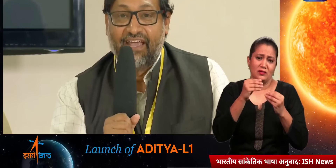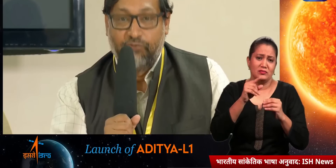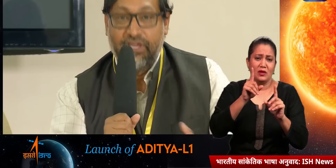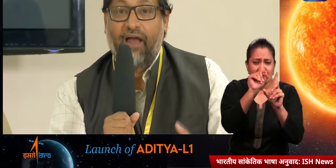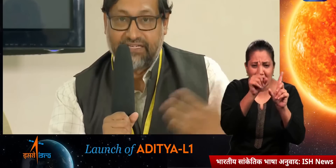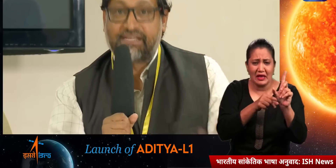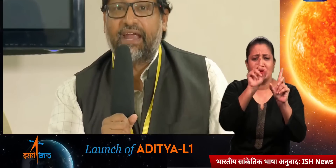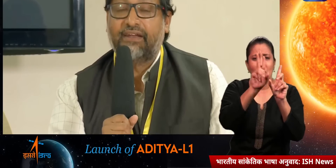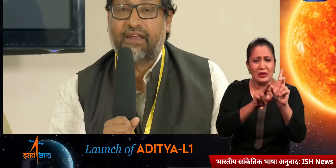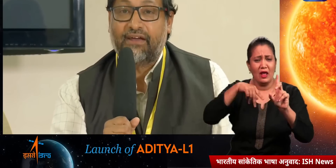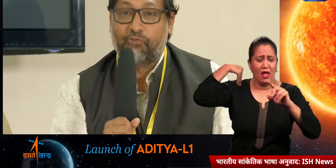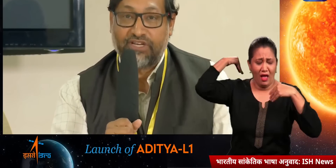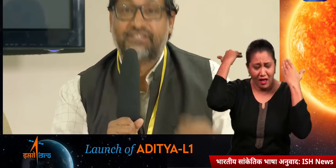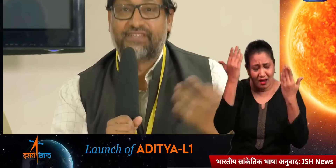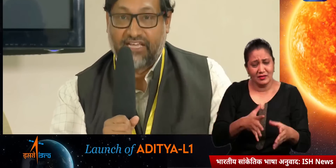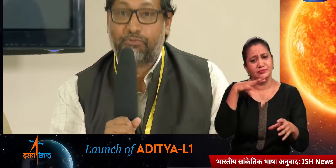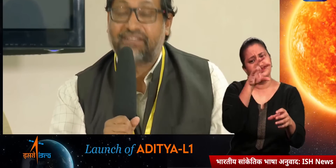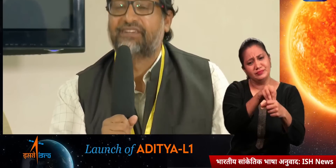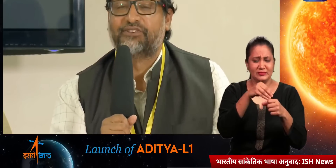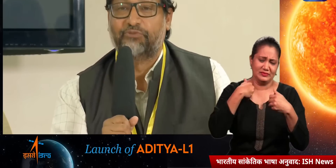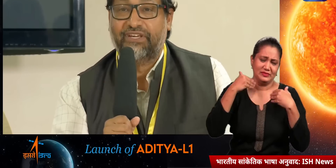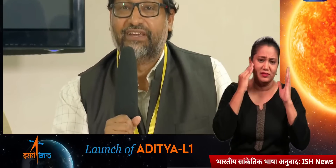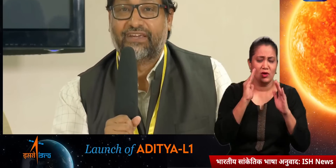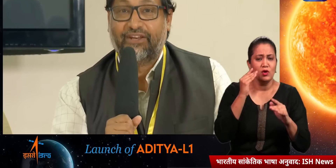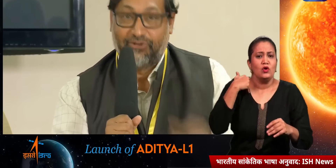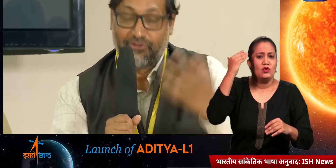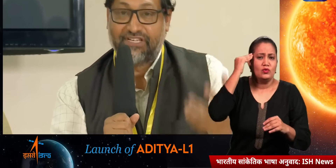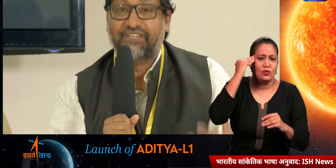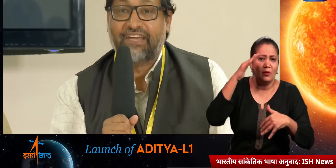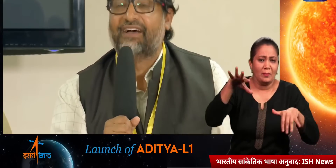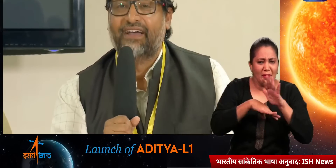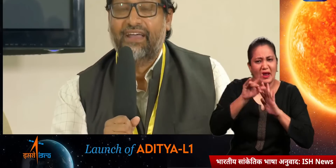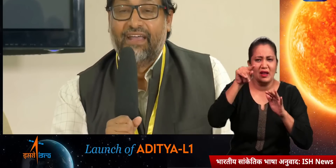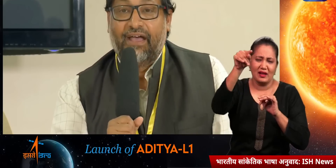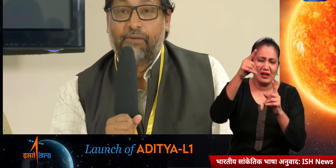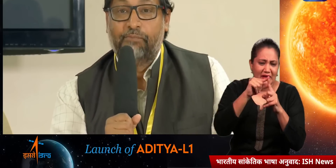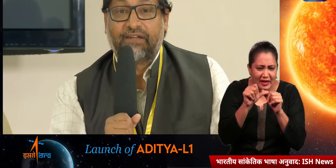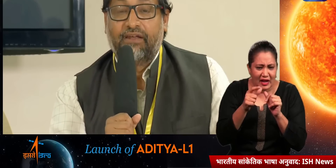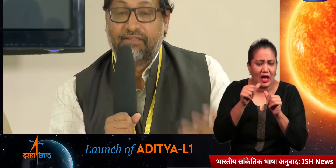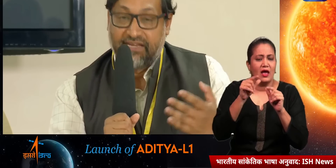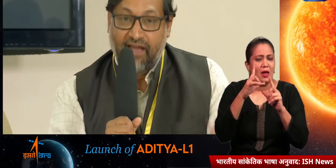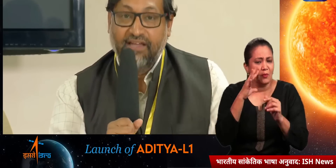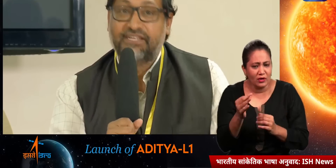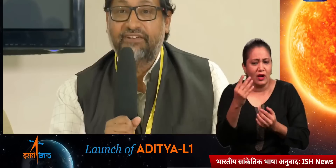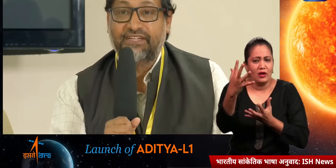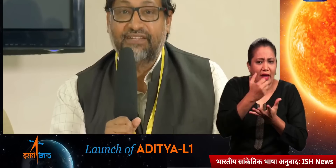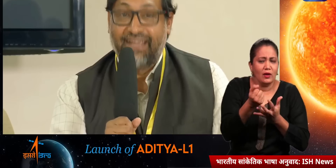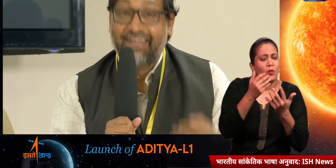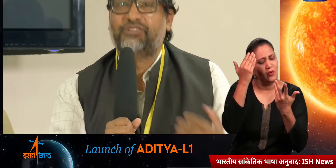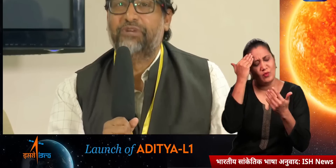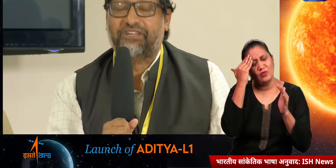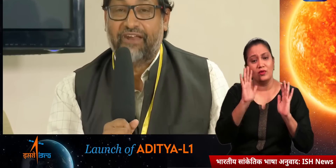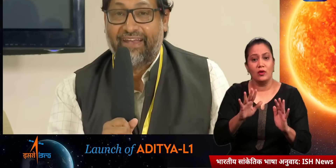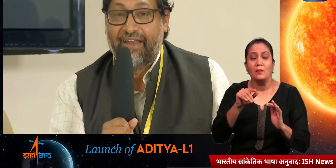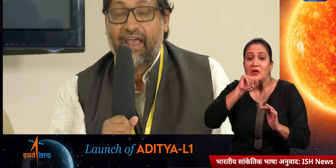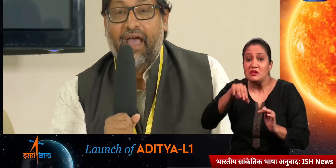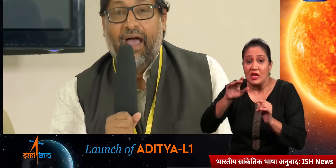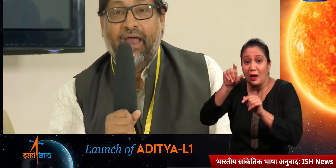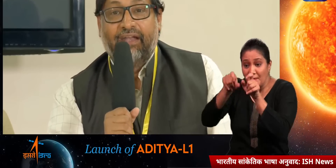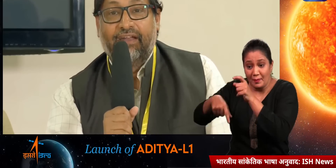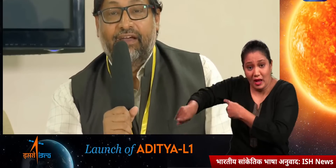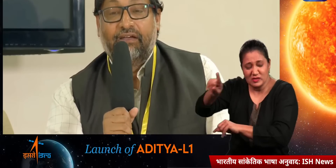decades, we understand what is expected to be, this data. But the younger generation, they need to be